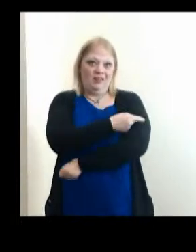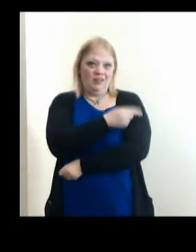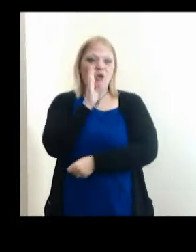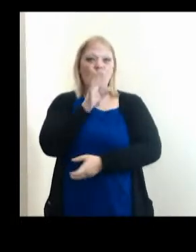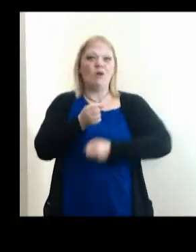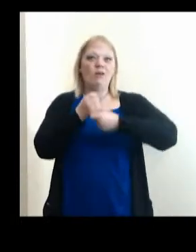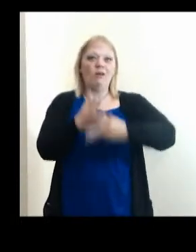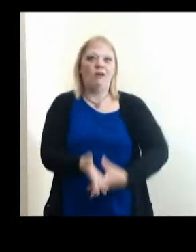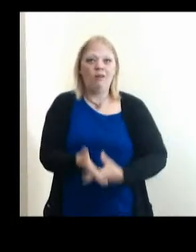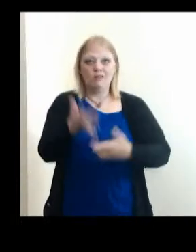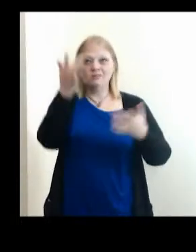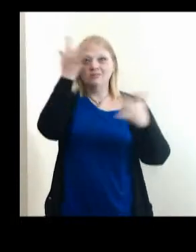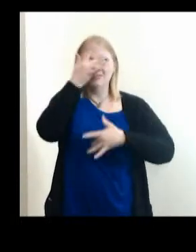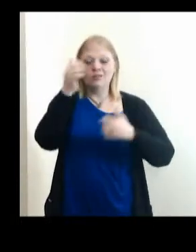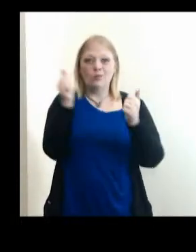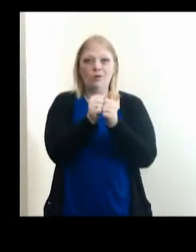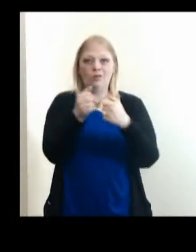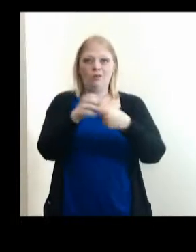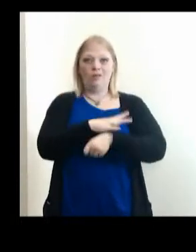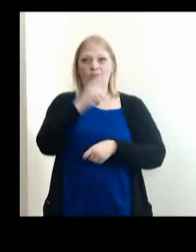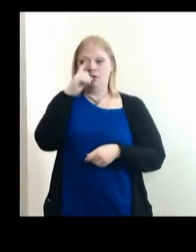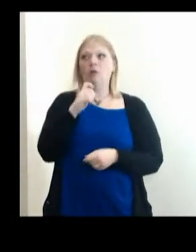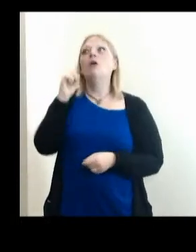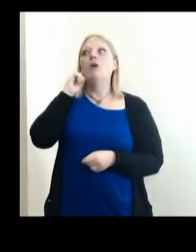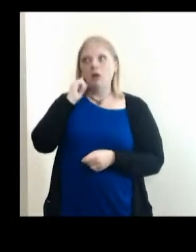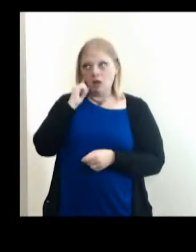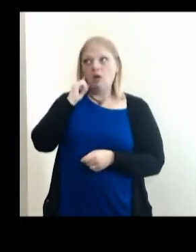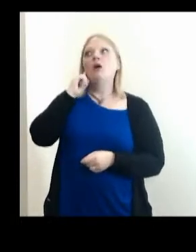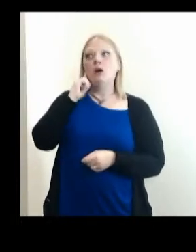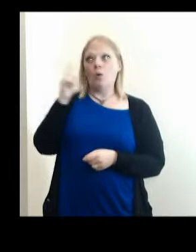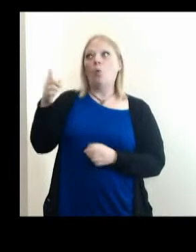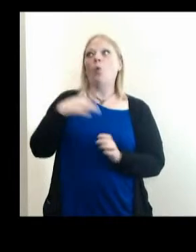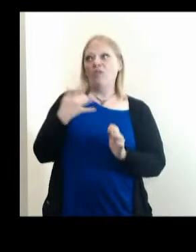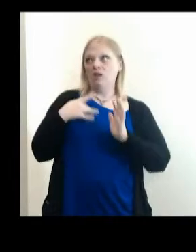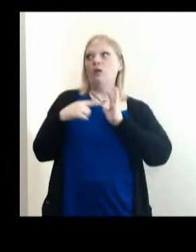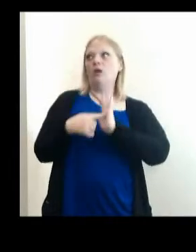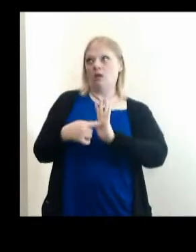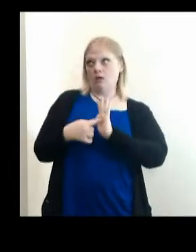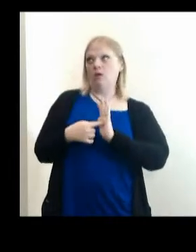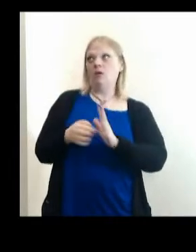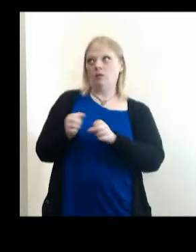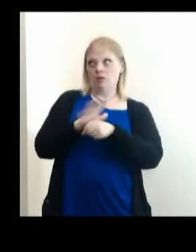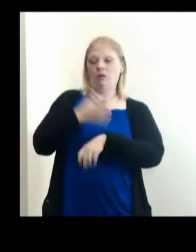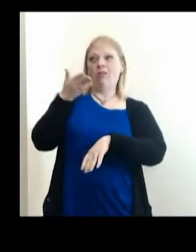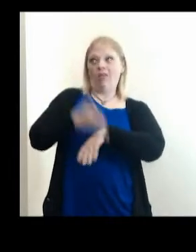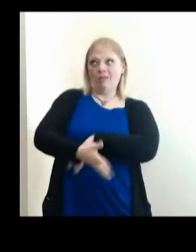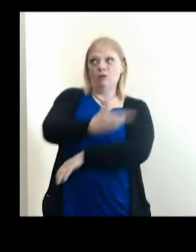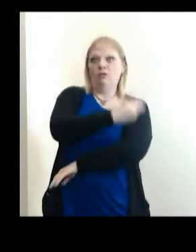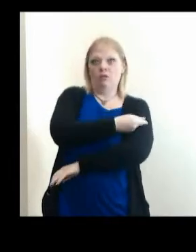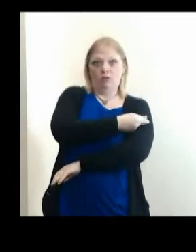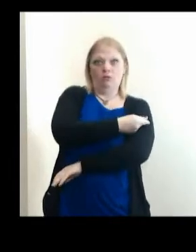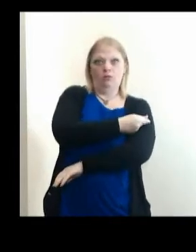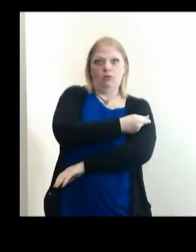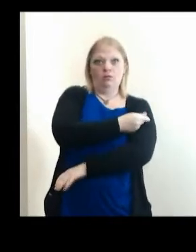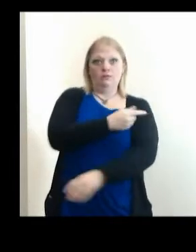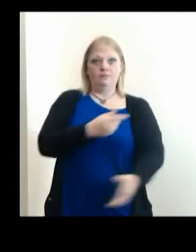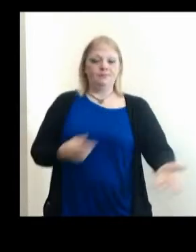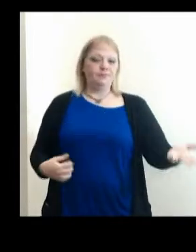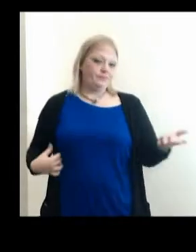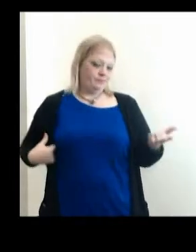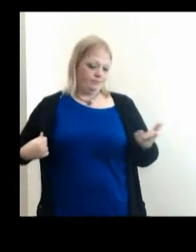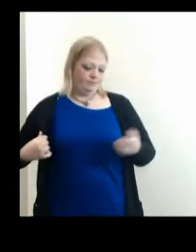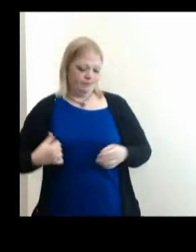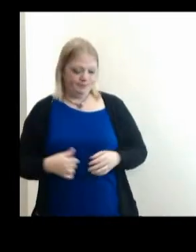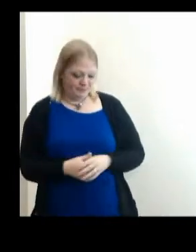make them sick with COVID-19 because they've heard some people have had symptoms of COVID-19 after they have gotten the